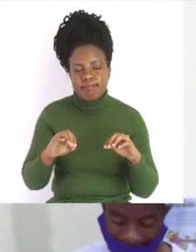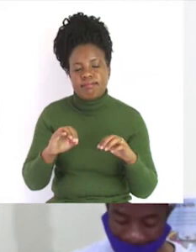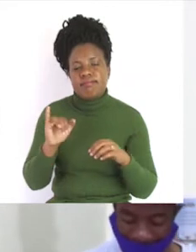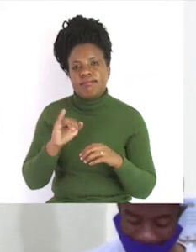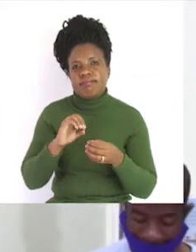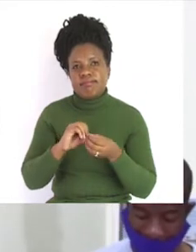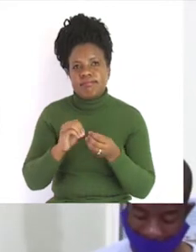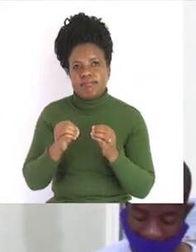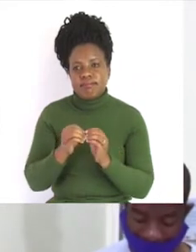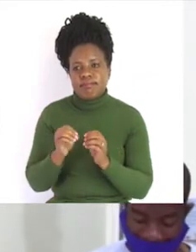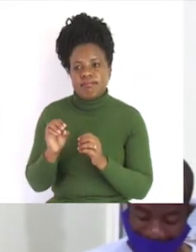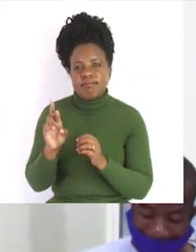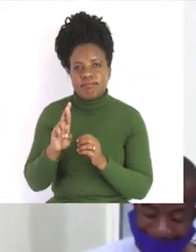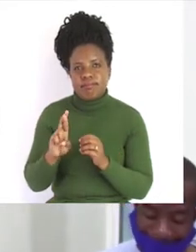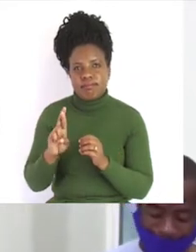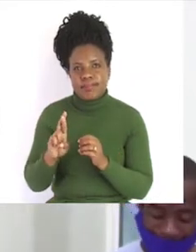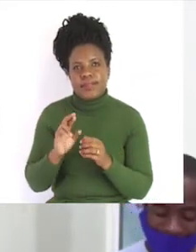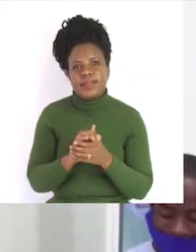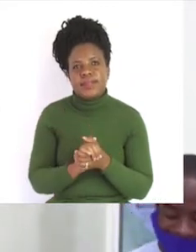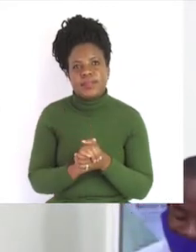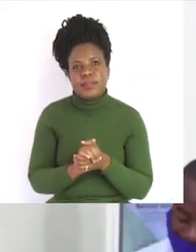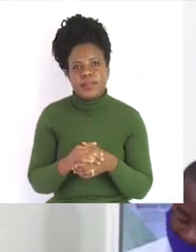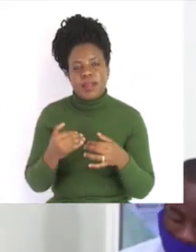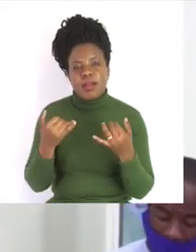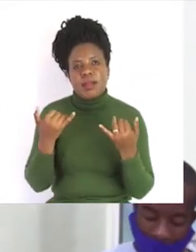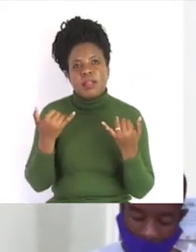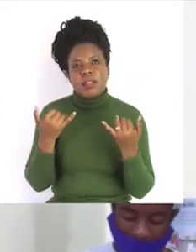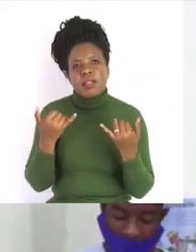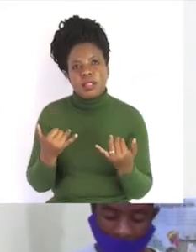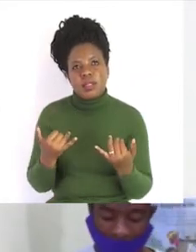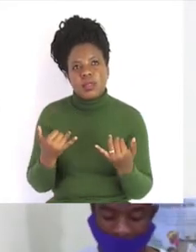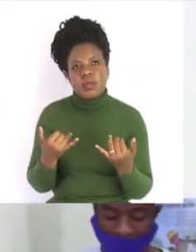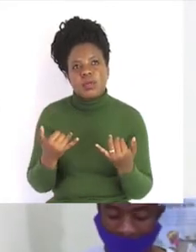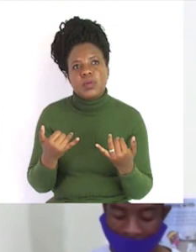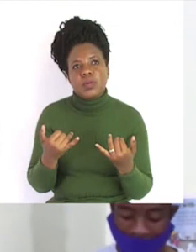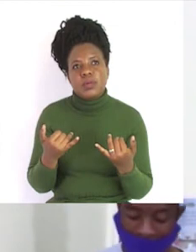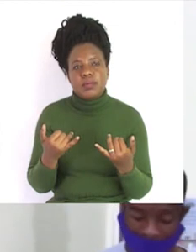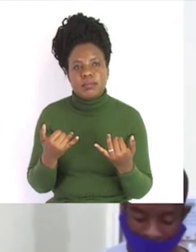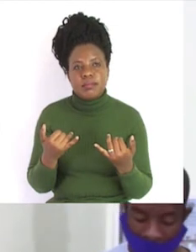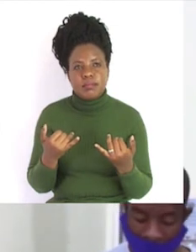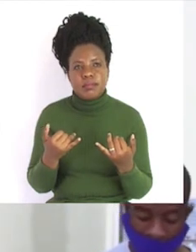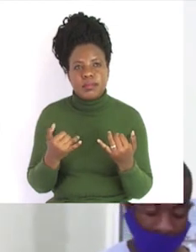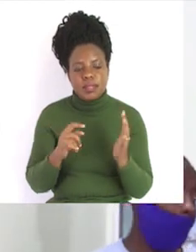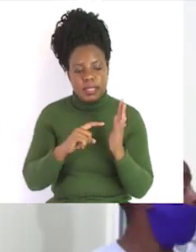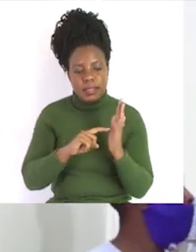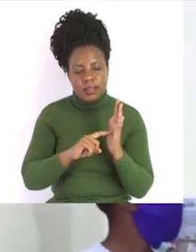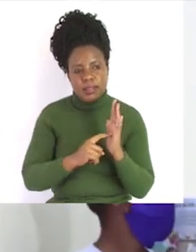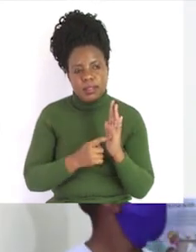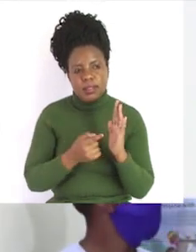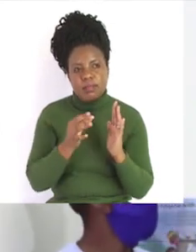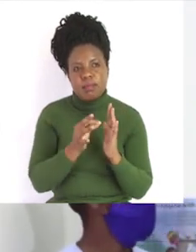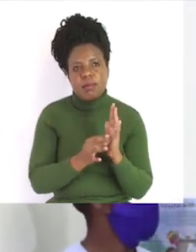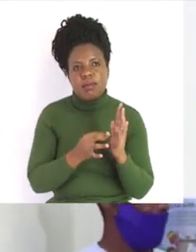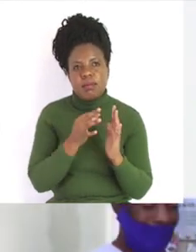Okay, now the next part. How do I write the same as a decimal fraction?